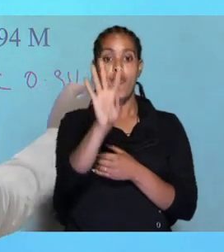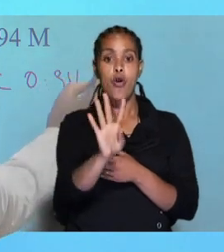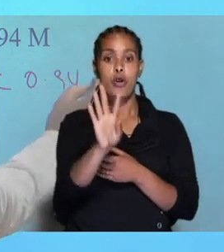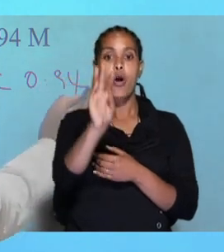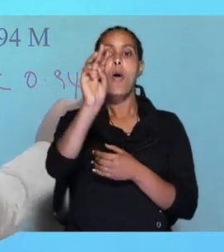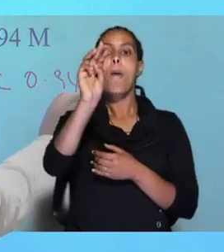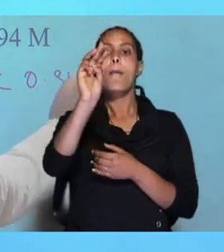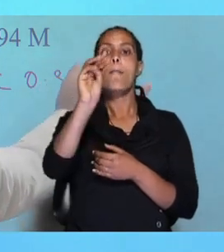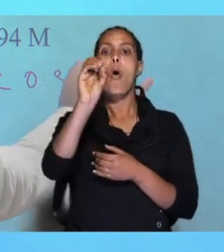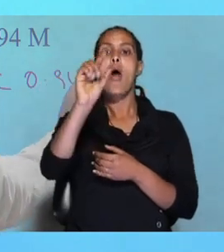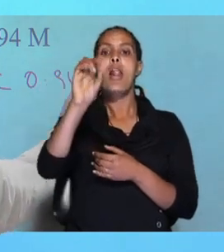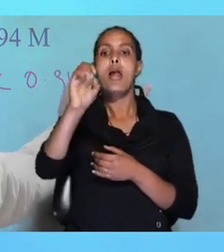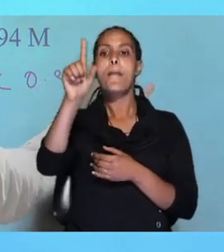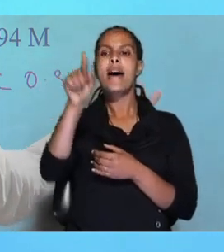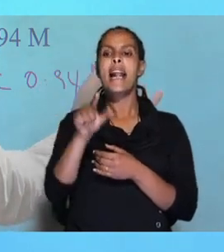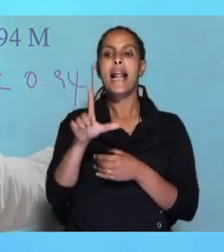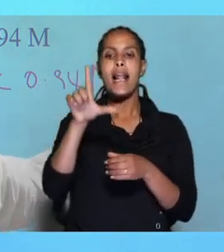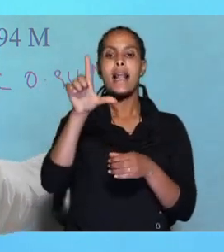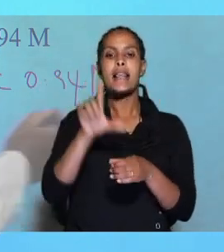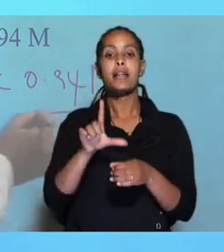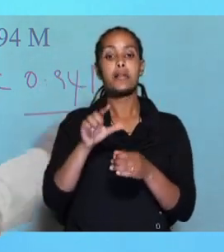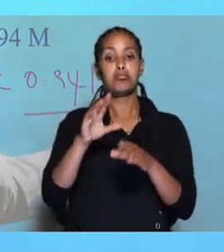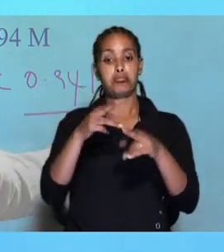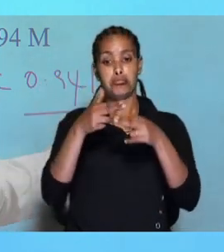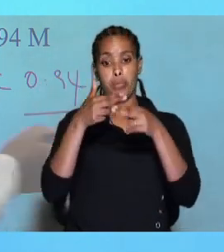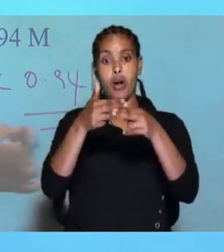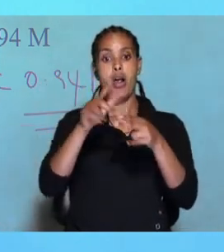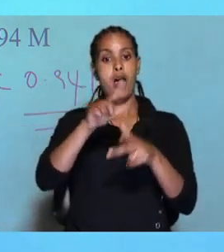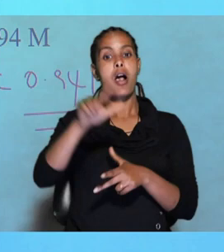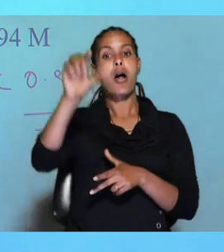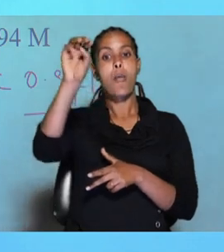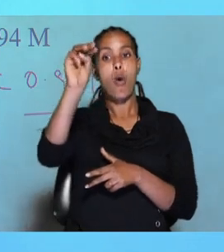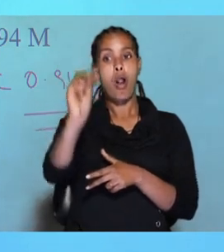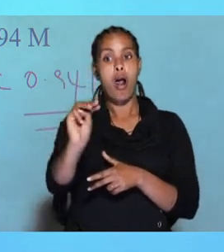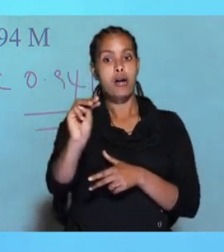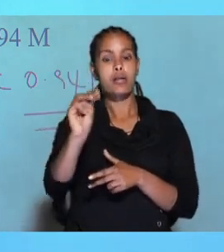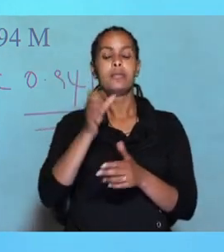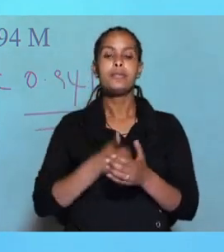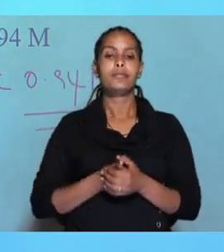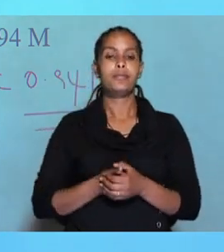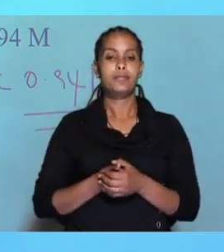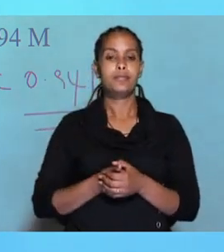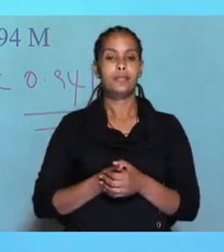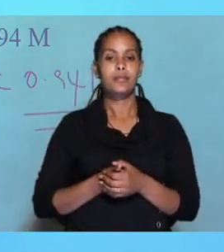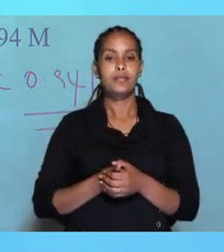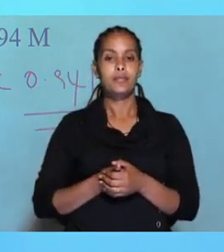0.94 mole per liter, which is known as molar, capital M.